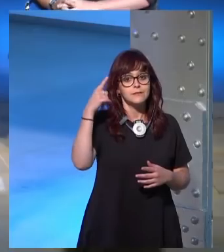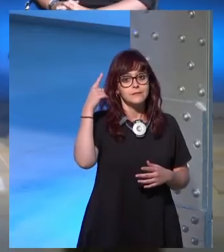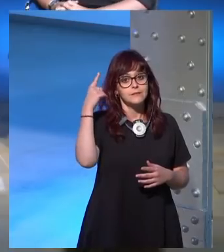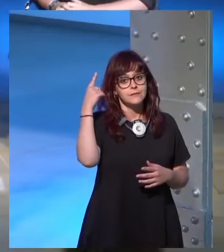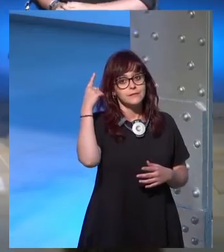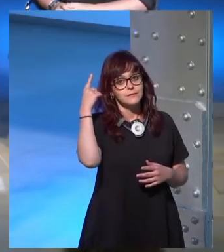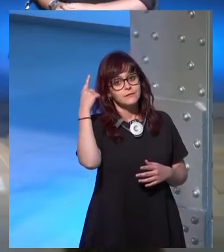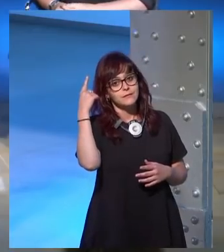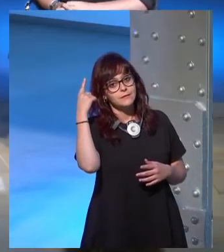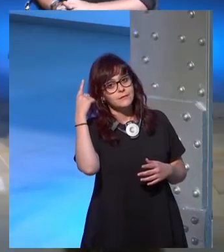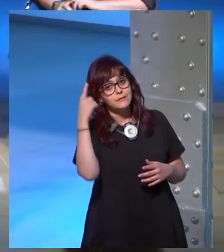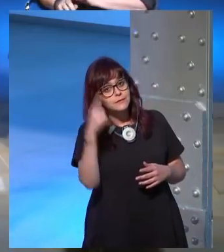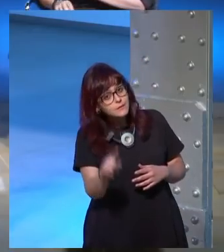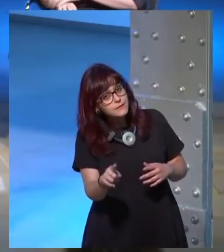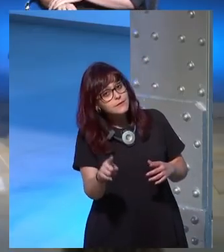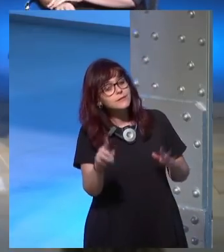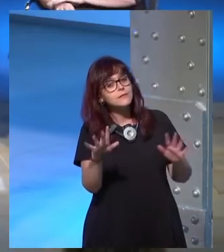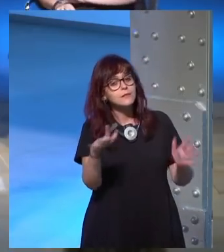from writing